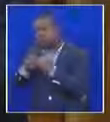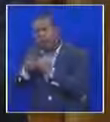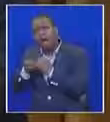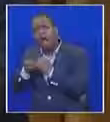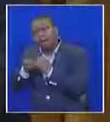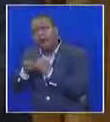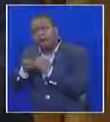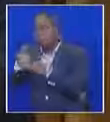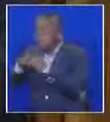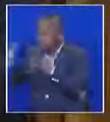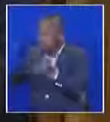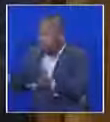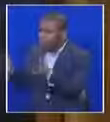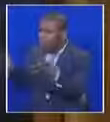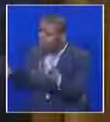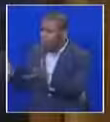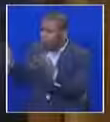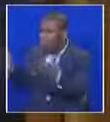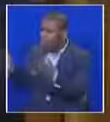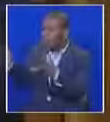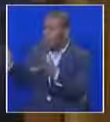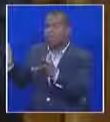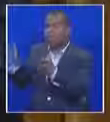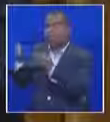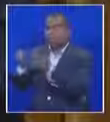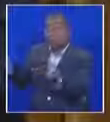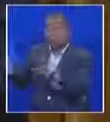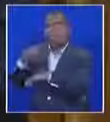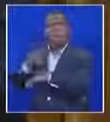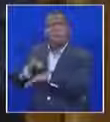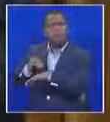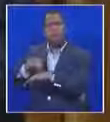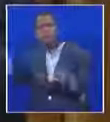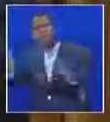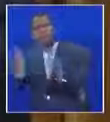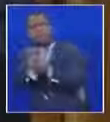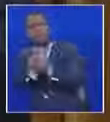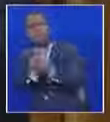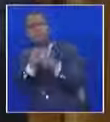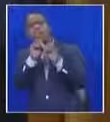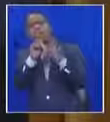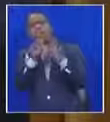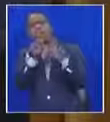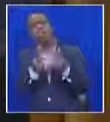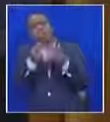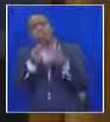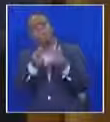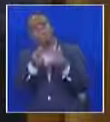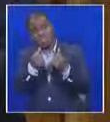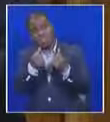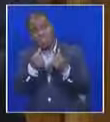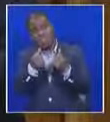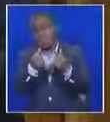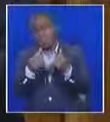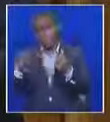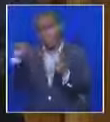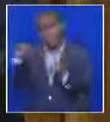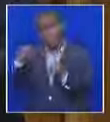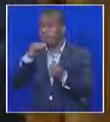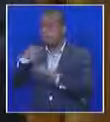trouble. And they've been working together with the Treasury for a long time. And therefore, as an